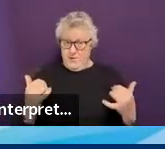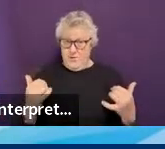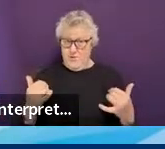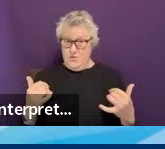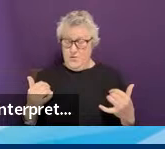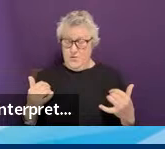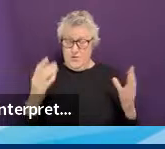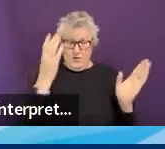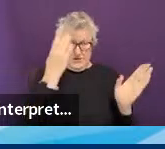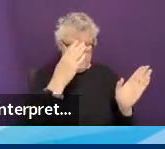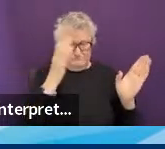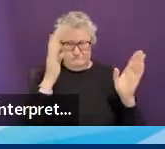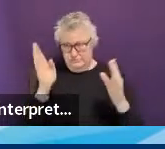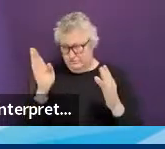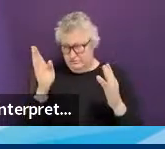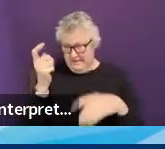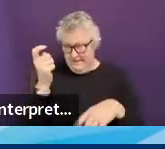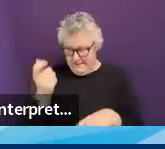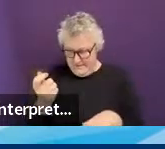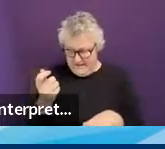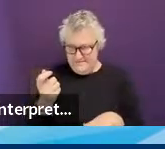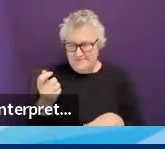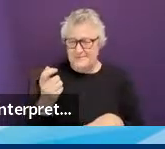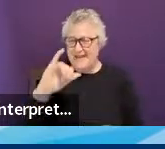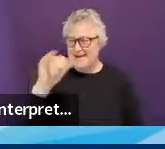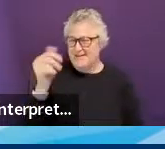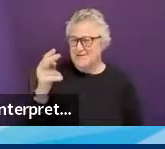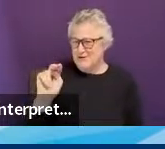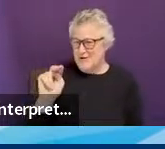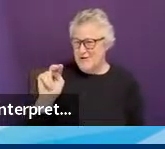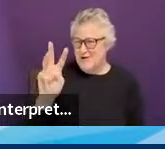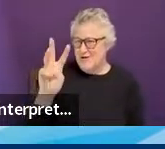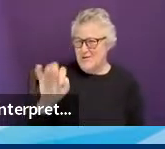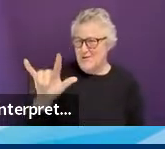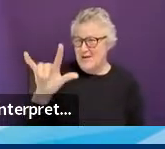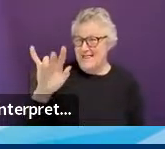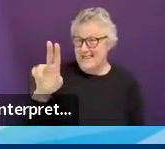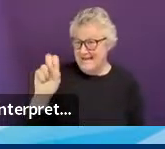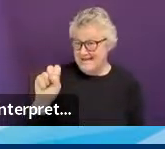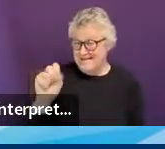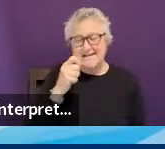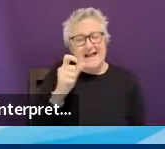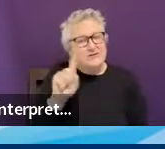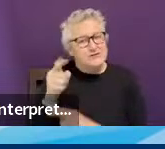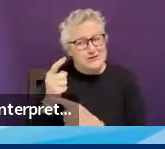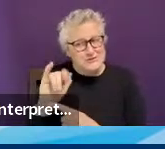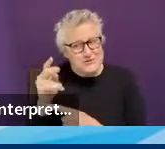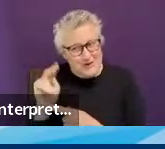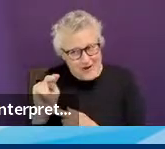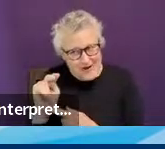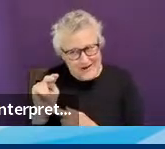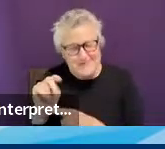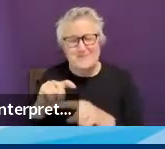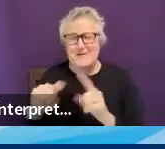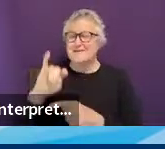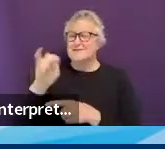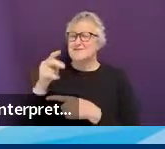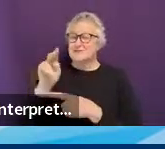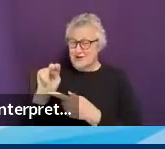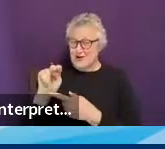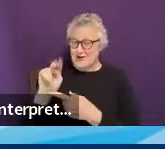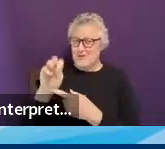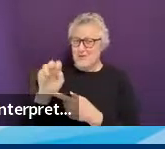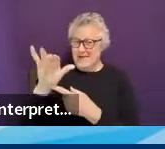and John Willis, not just John, but John Willis is going to come back and share with